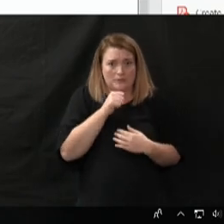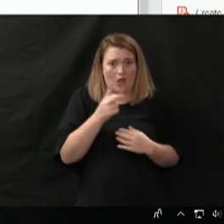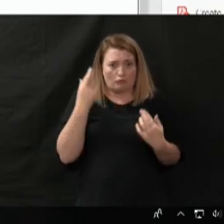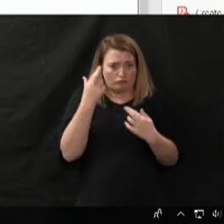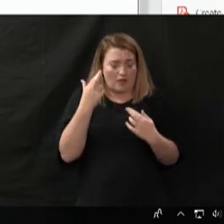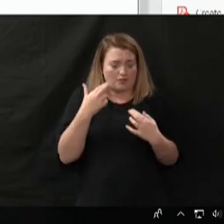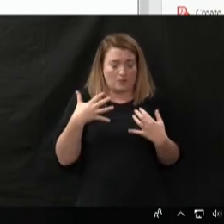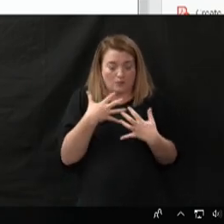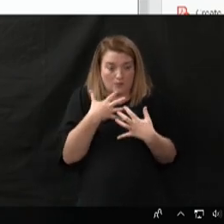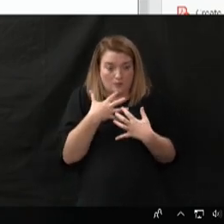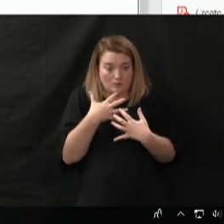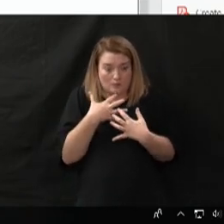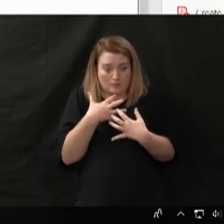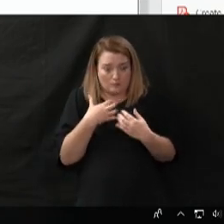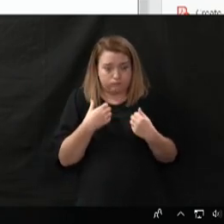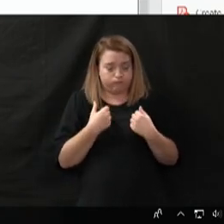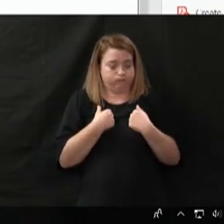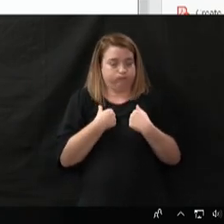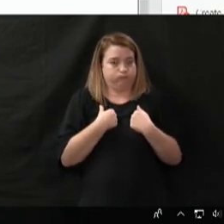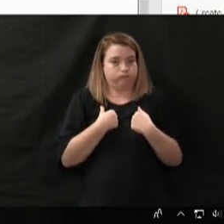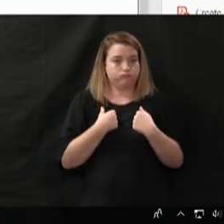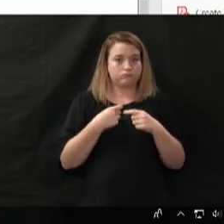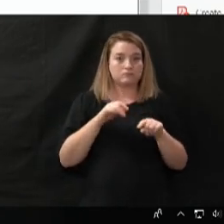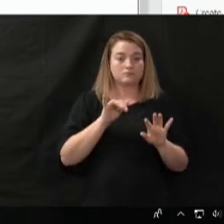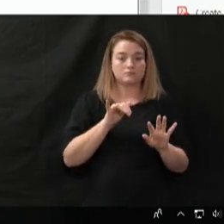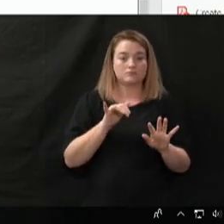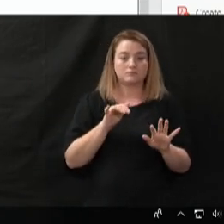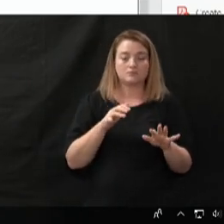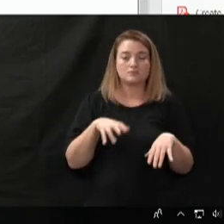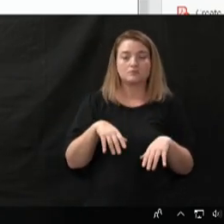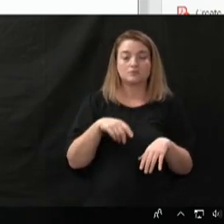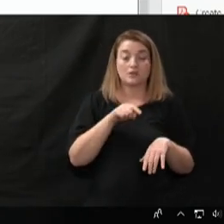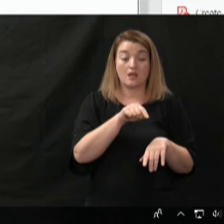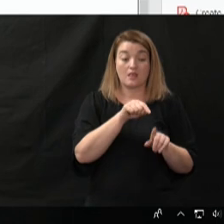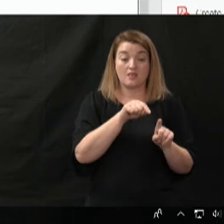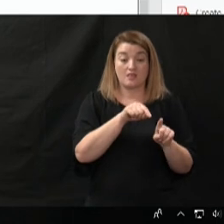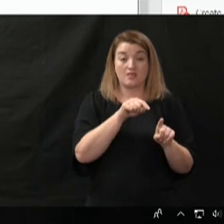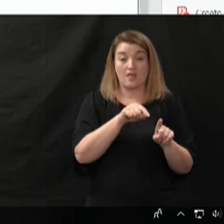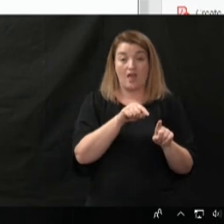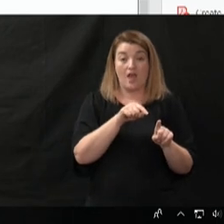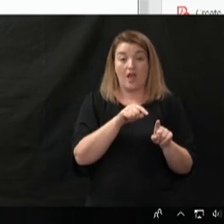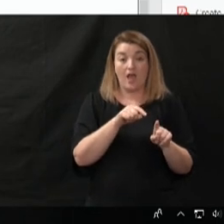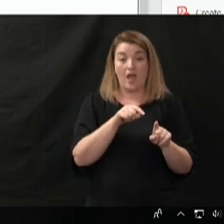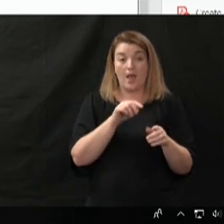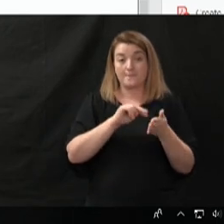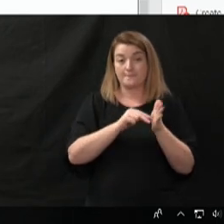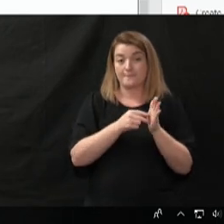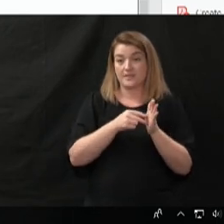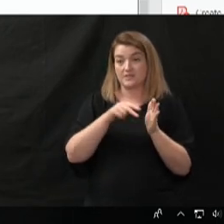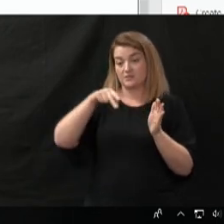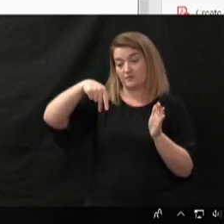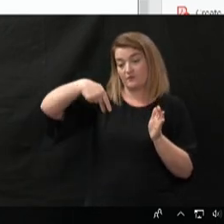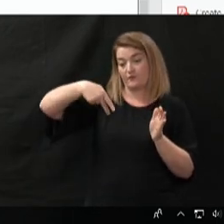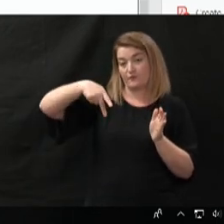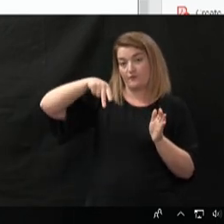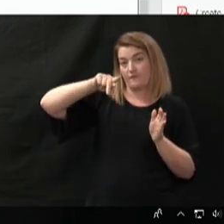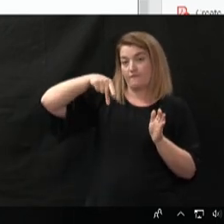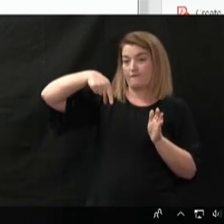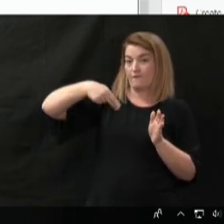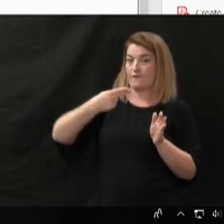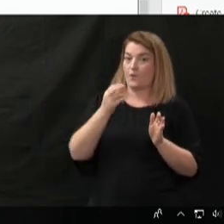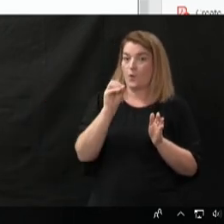fear. It comes from seeing the movie The Birds at a young age. Ornithophobia? Yeah, it could be.